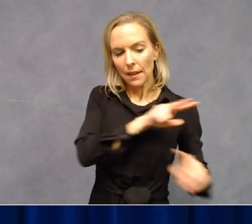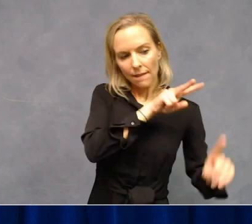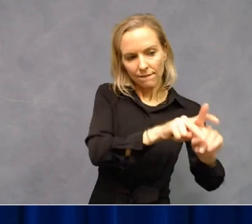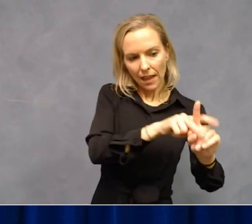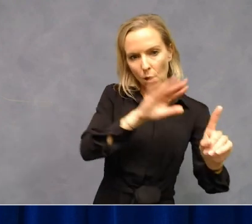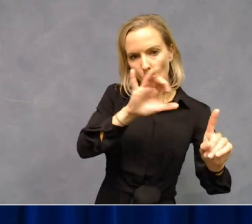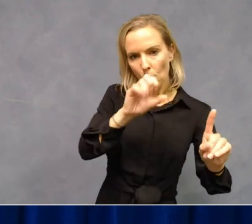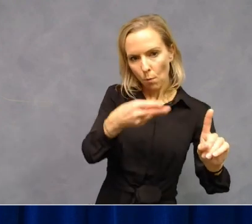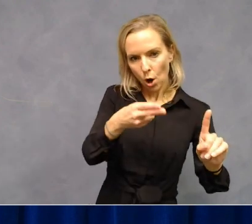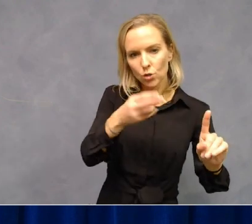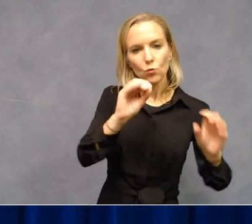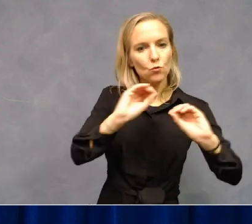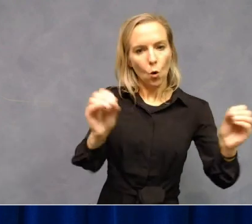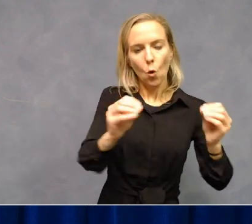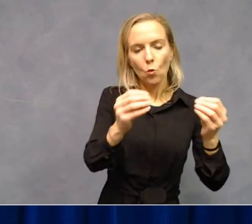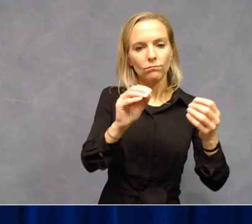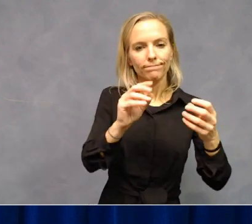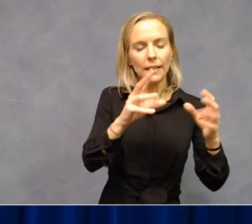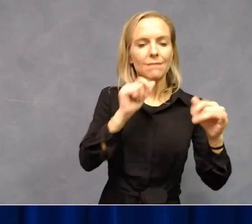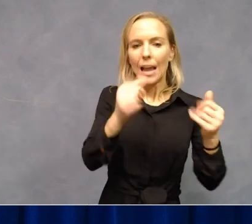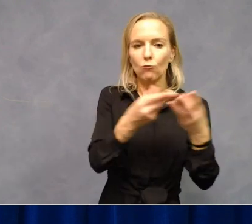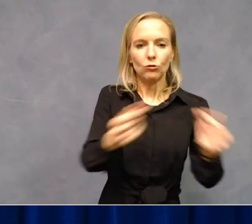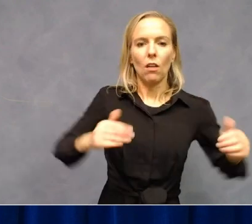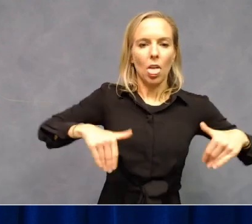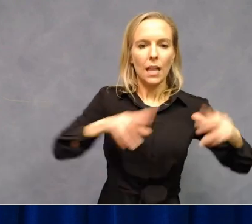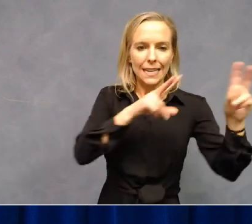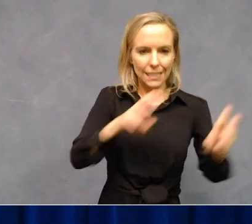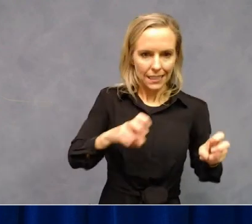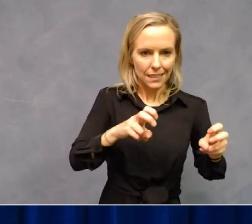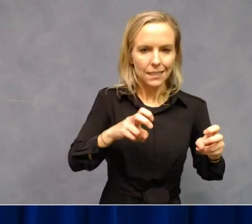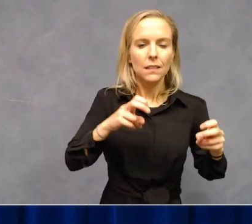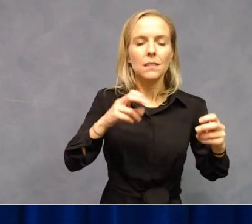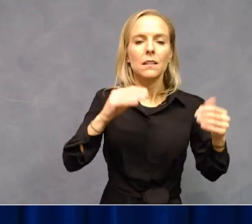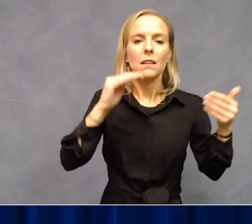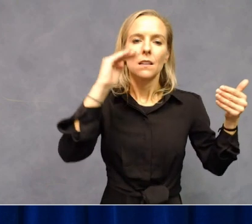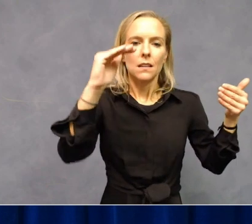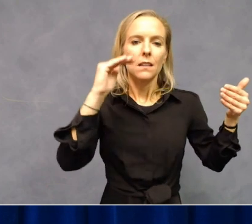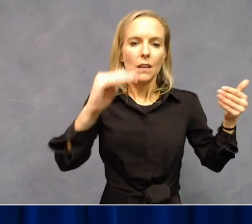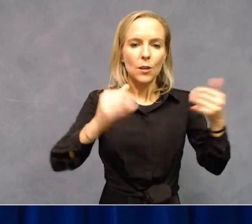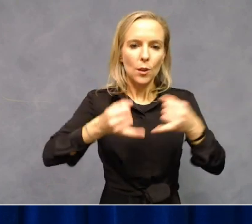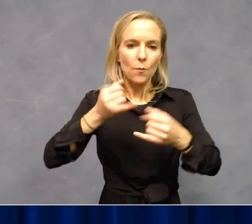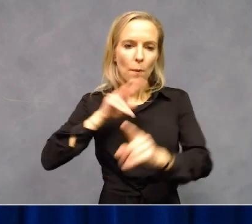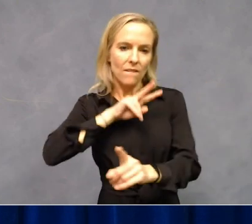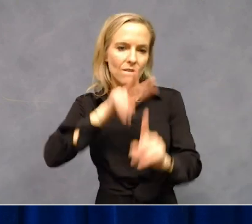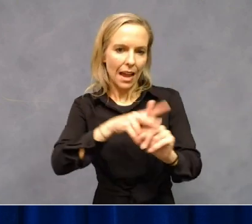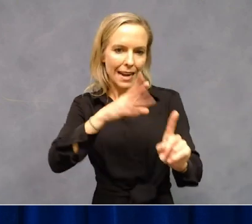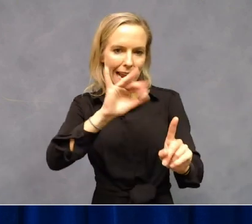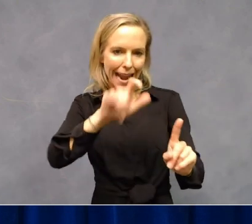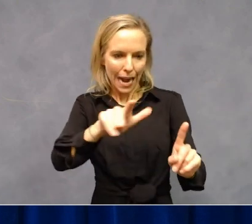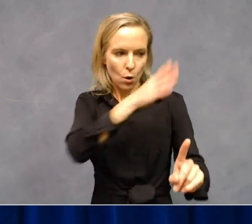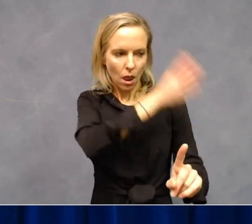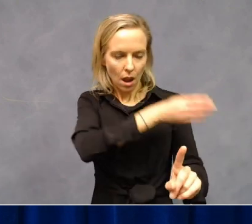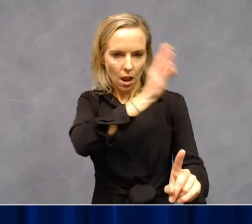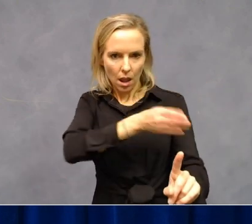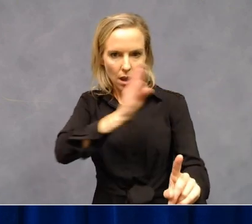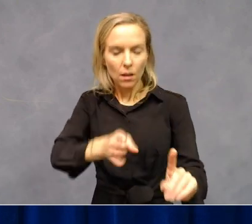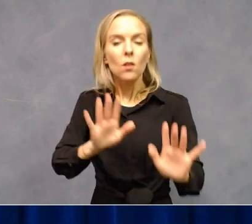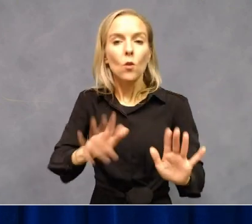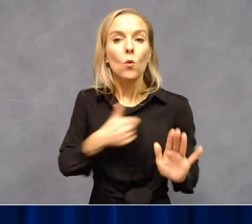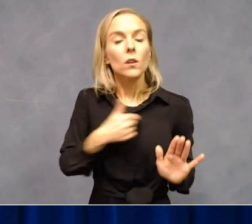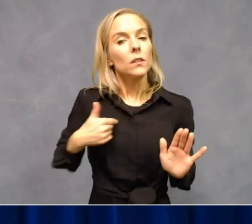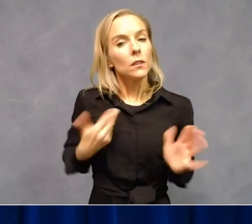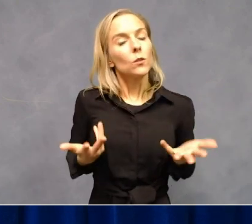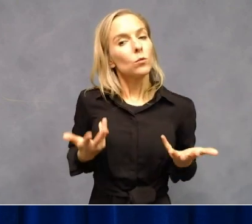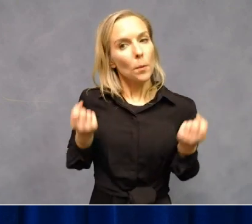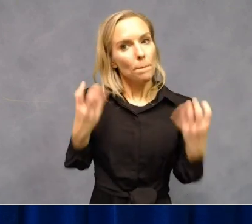unresolved issues, and then we are going to move on to those that were filed in April. I know that we've had a lot of questions